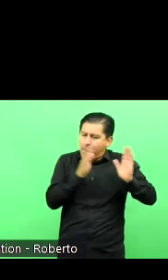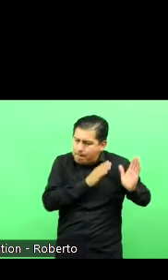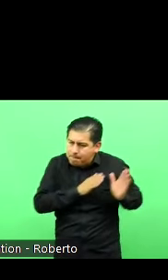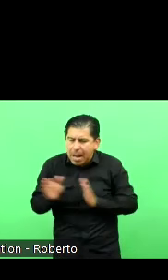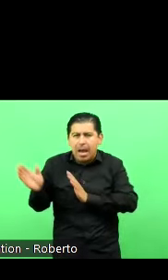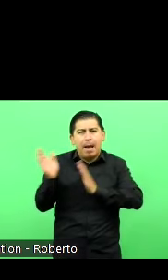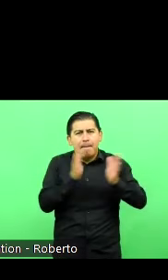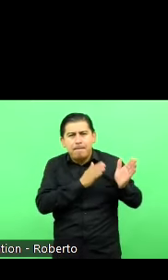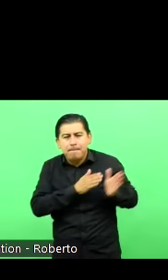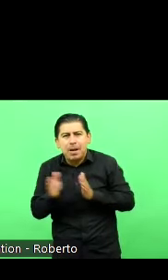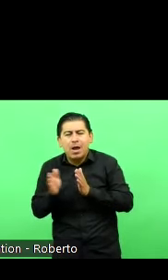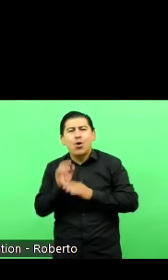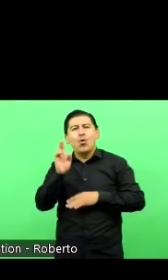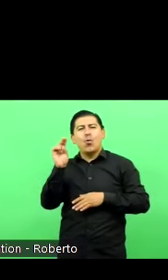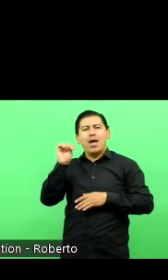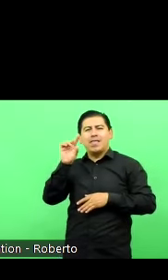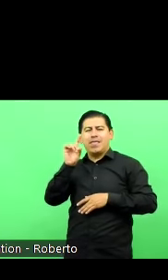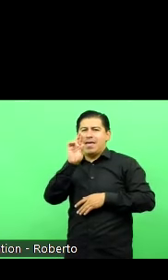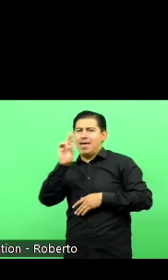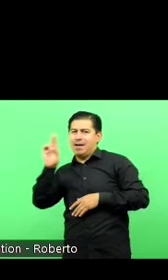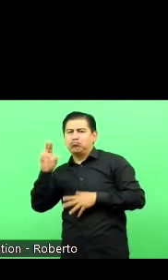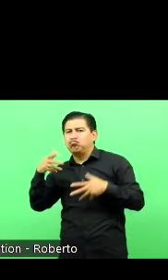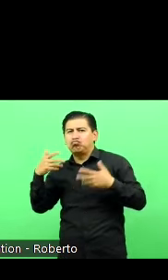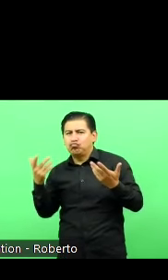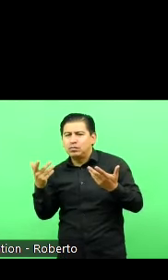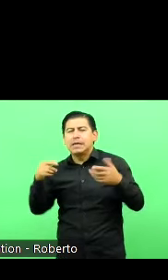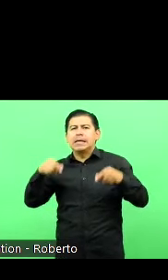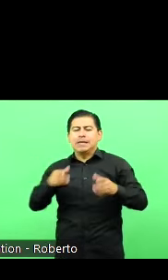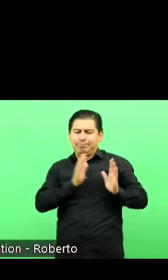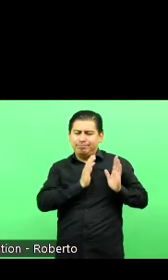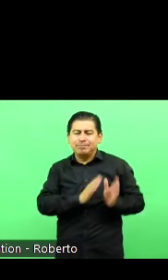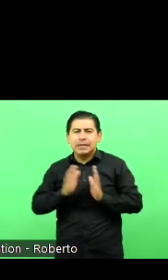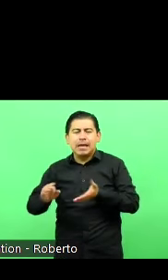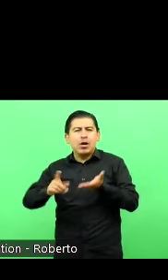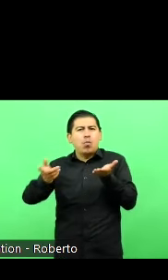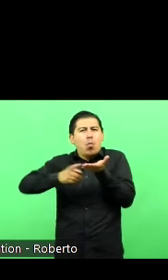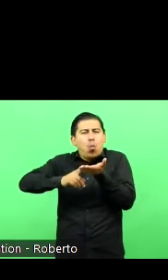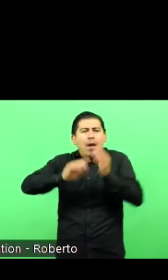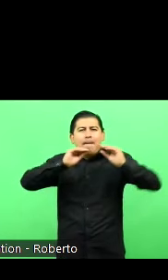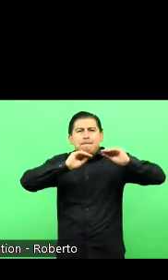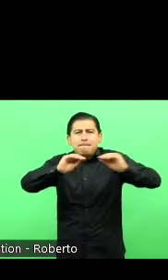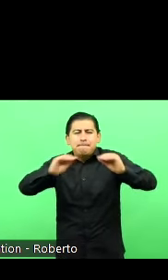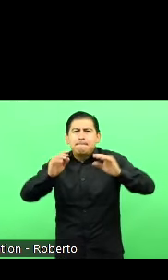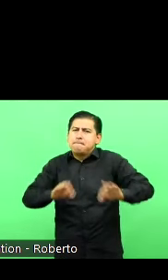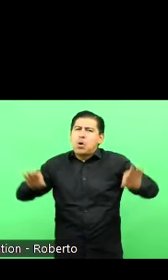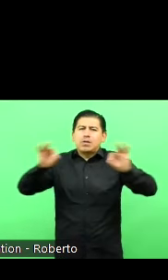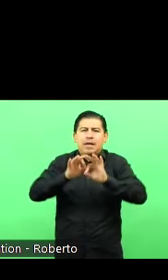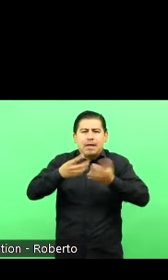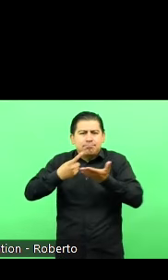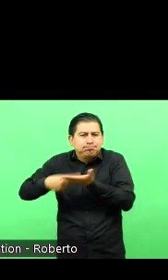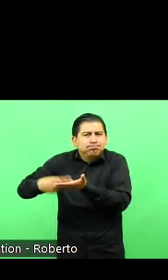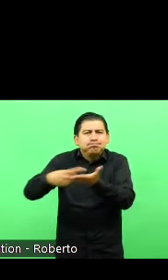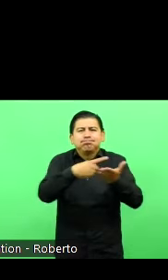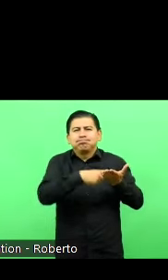this important joint training session. Indeed, I am glad to see that this